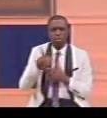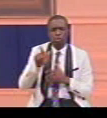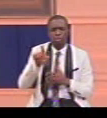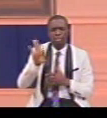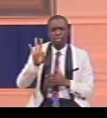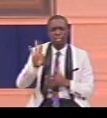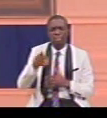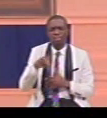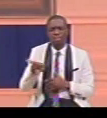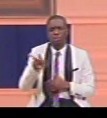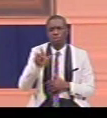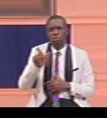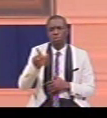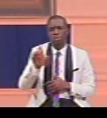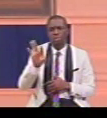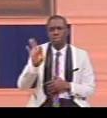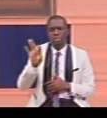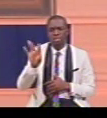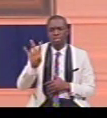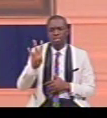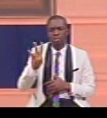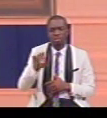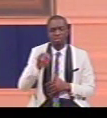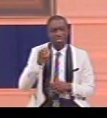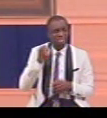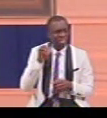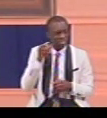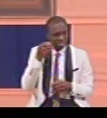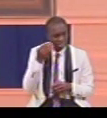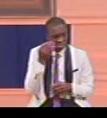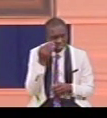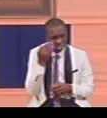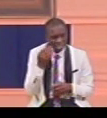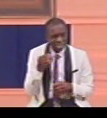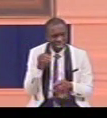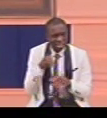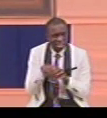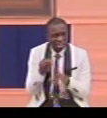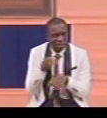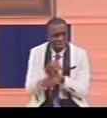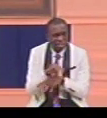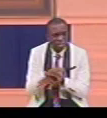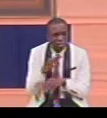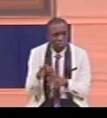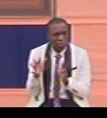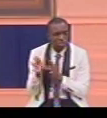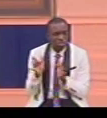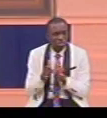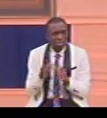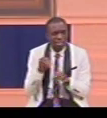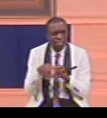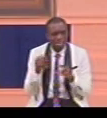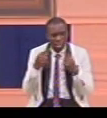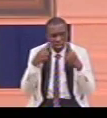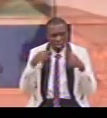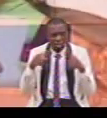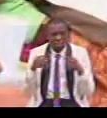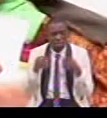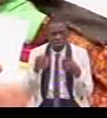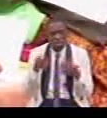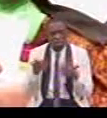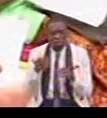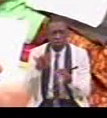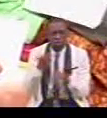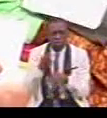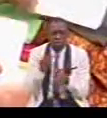because you see in the message of Jesus in the Declaration of Jesus he said the world hated them